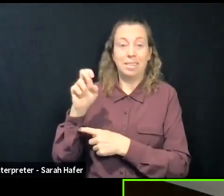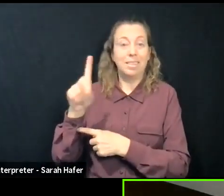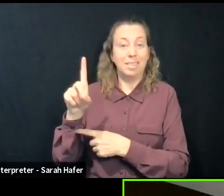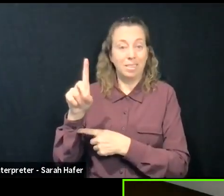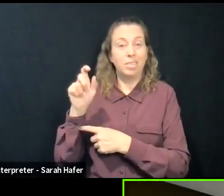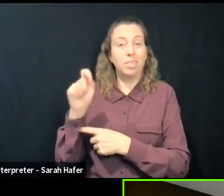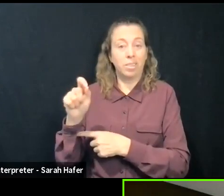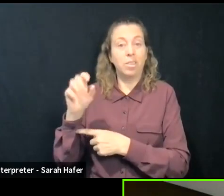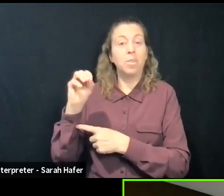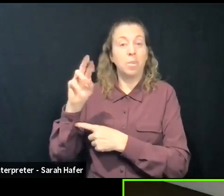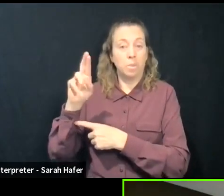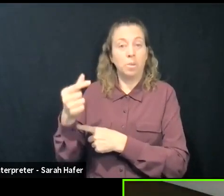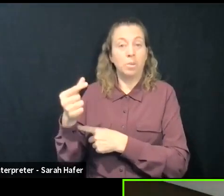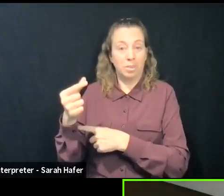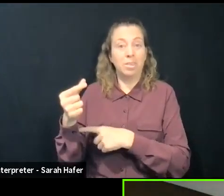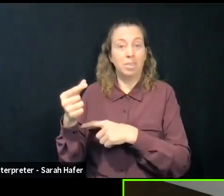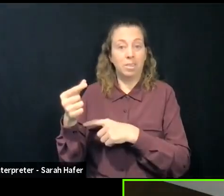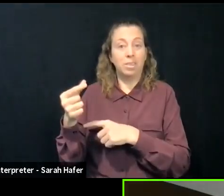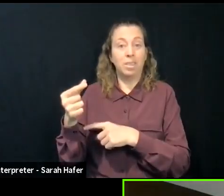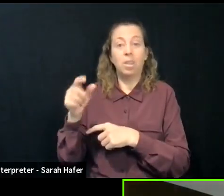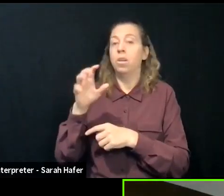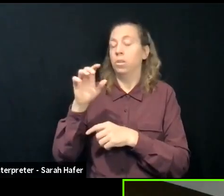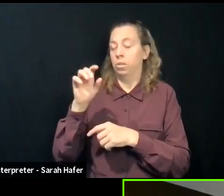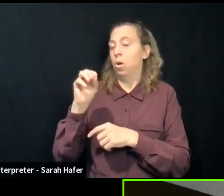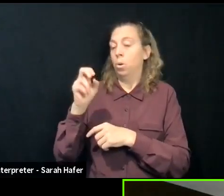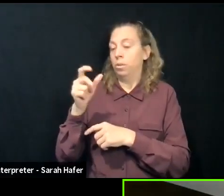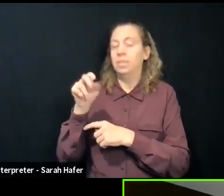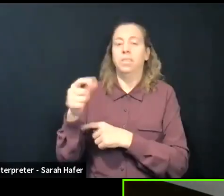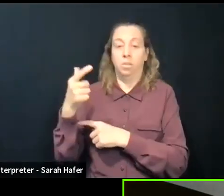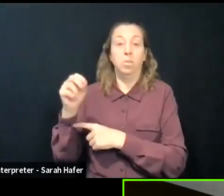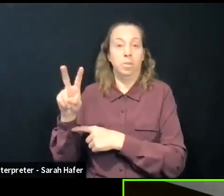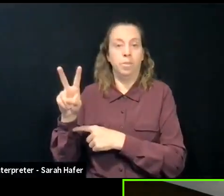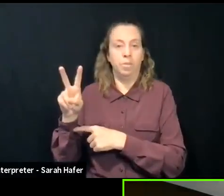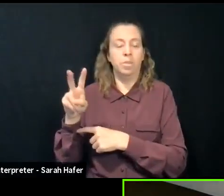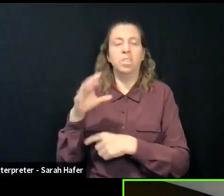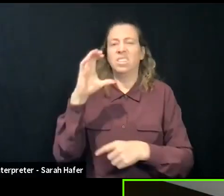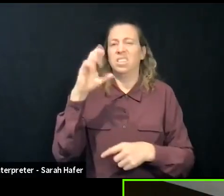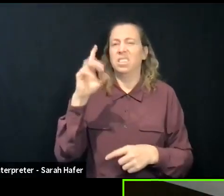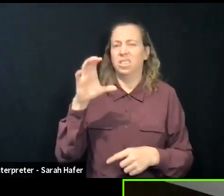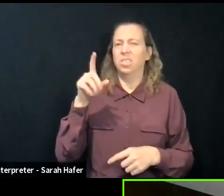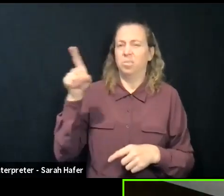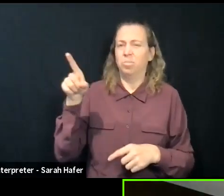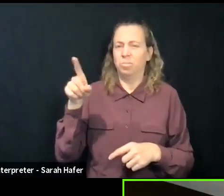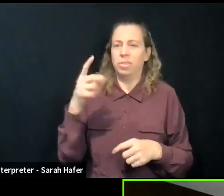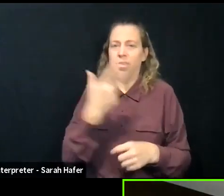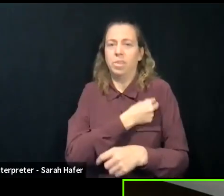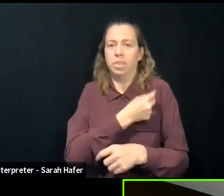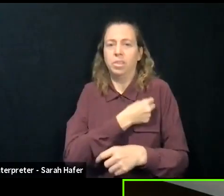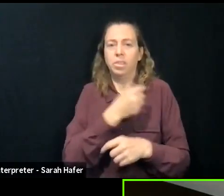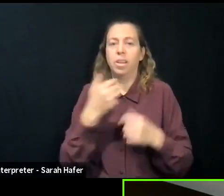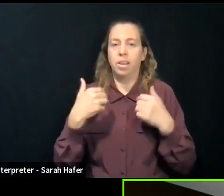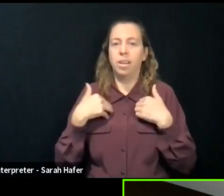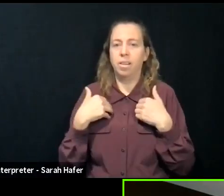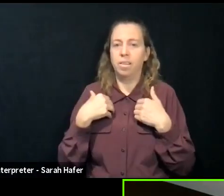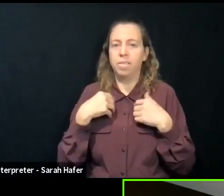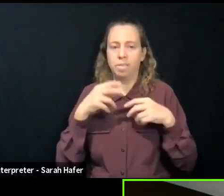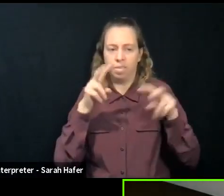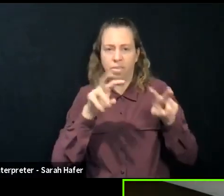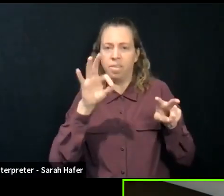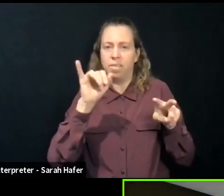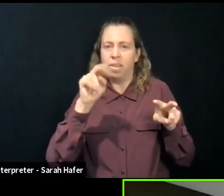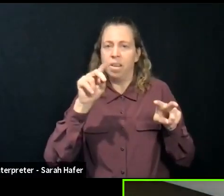getvaccinated.oregon.gov. The CDC offers a vaccine finder tool at vaccinefinder.org, where you just type in